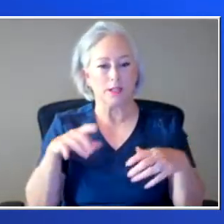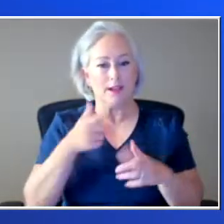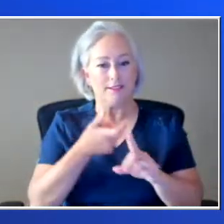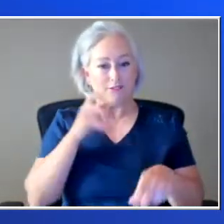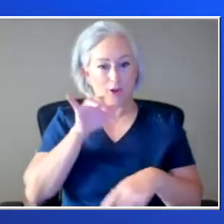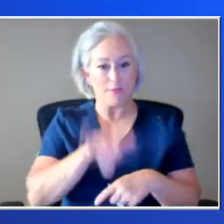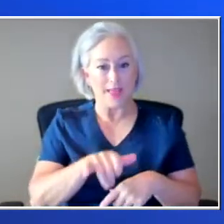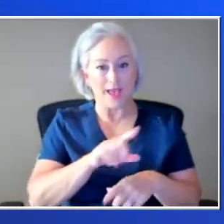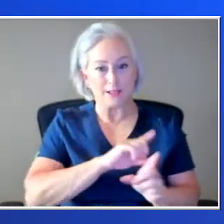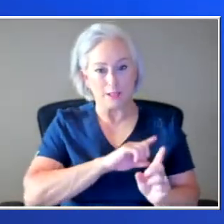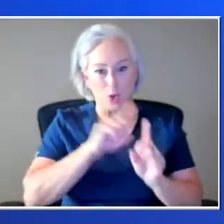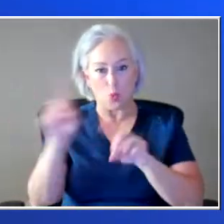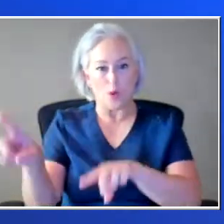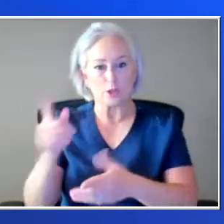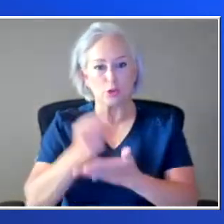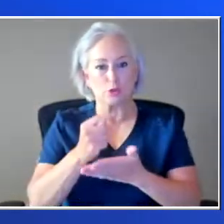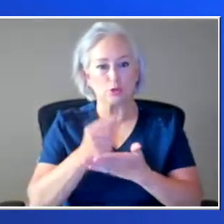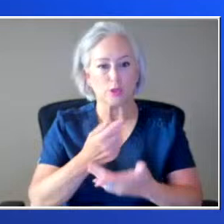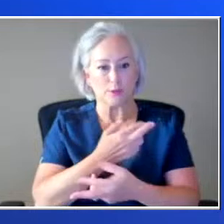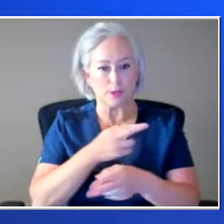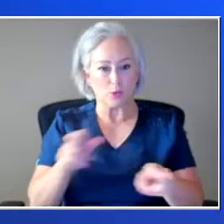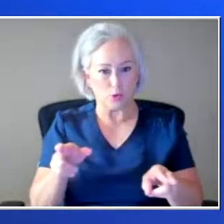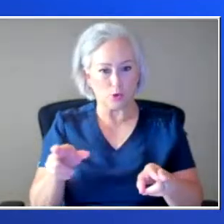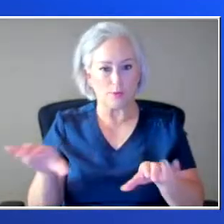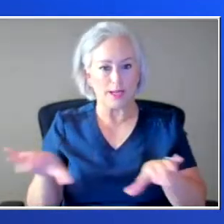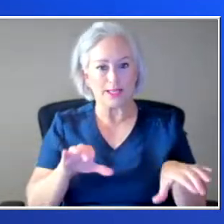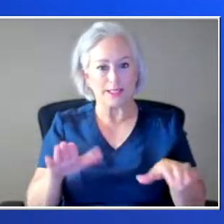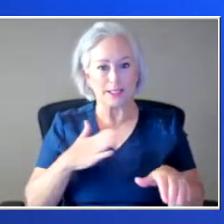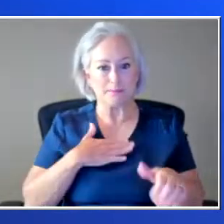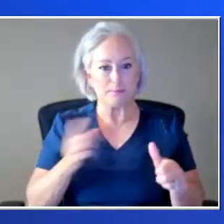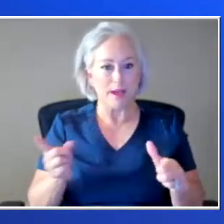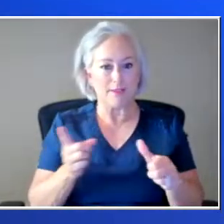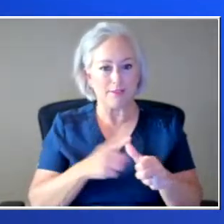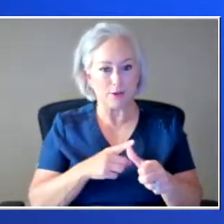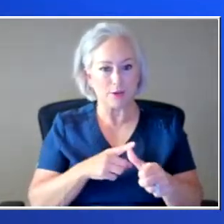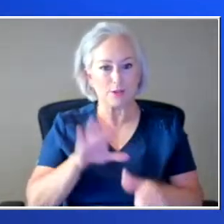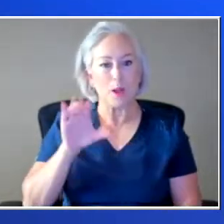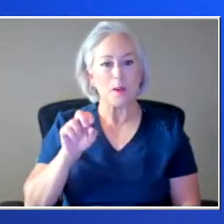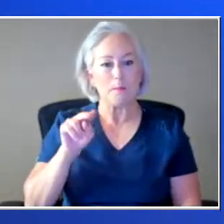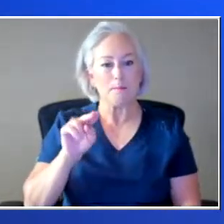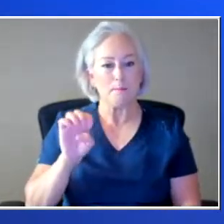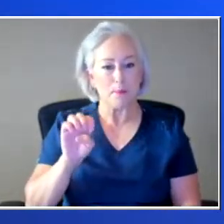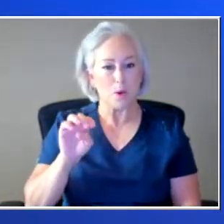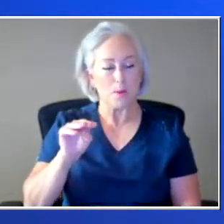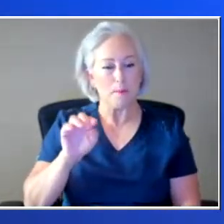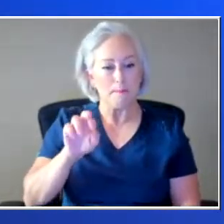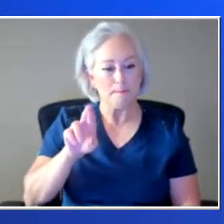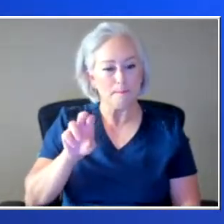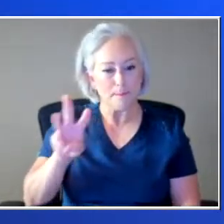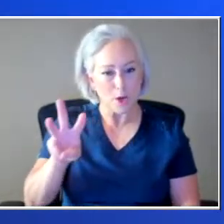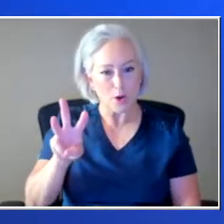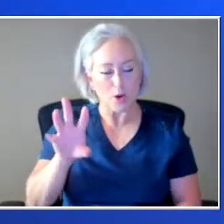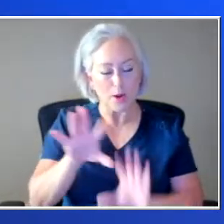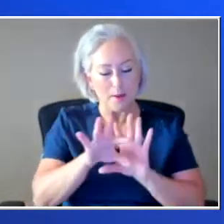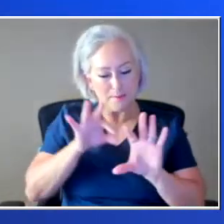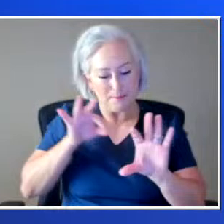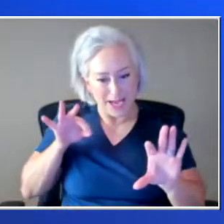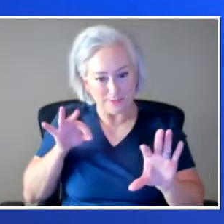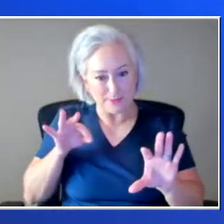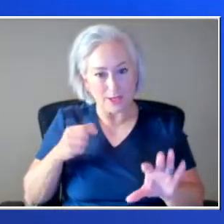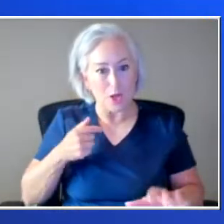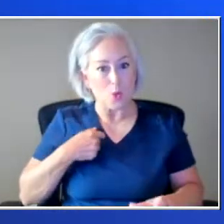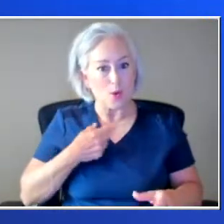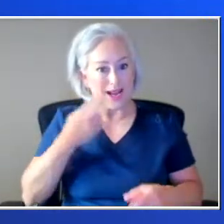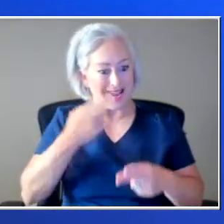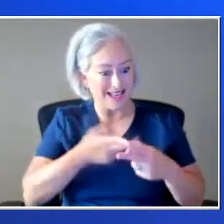treatment room and they did my very first bone marrow biopsy. Now when I'm signing saying yes, I'll do a bone marrow biopsy, I had no